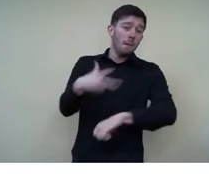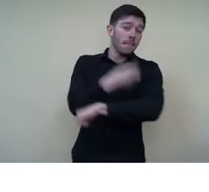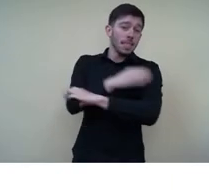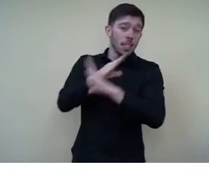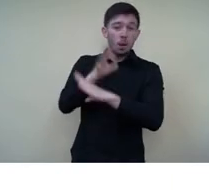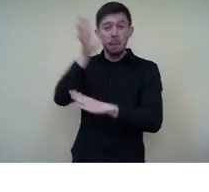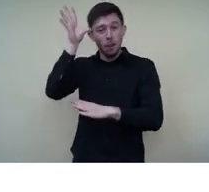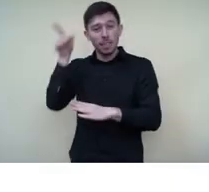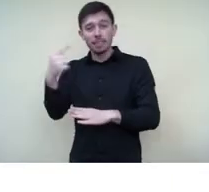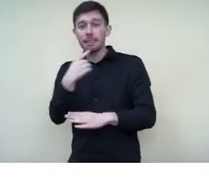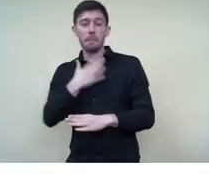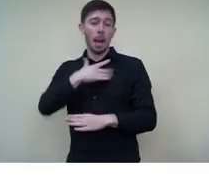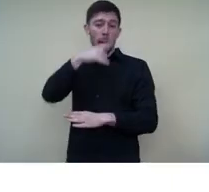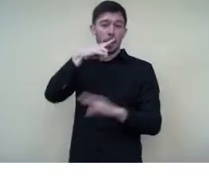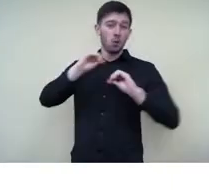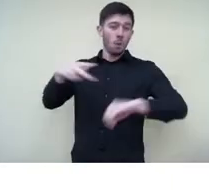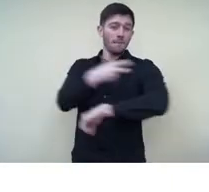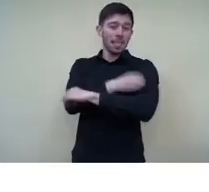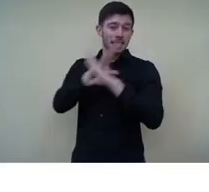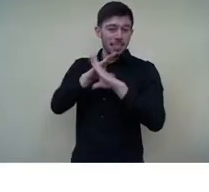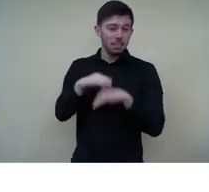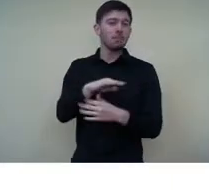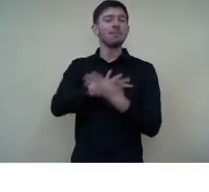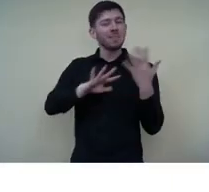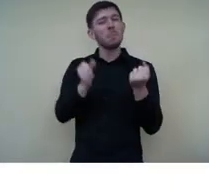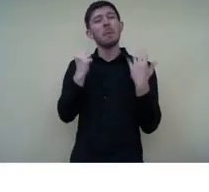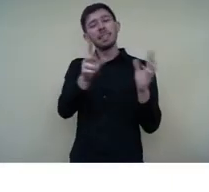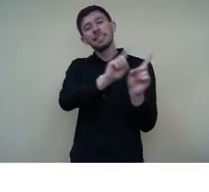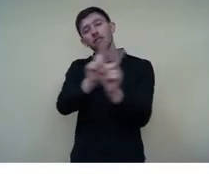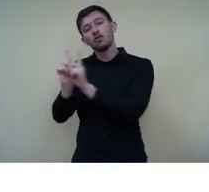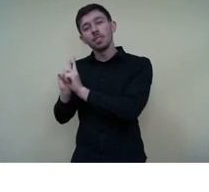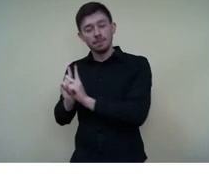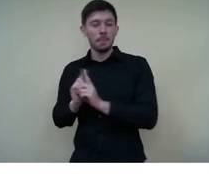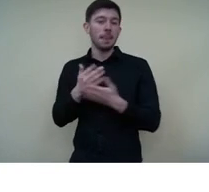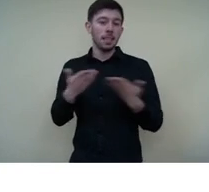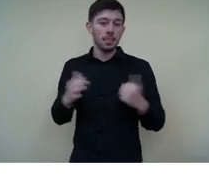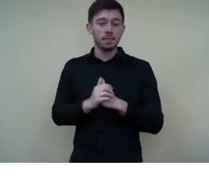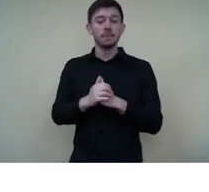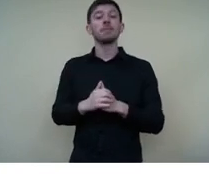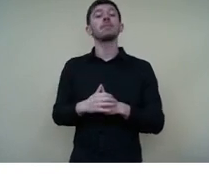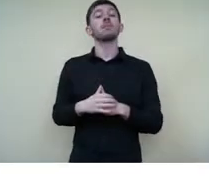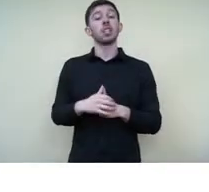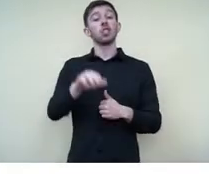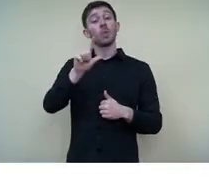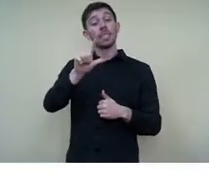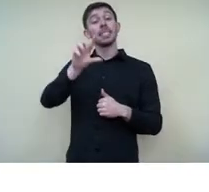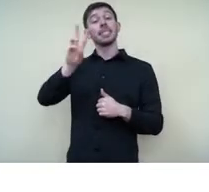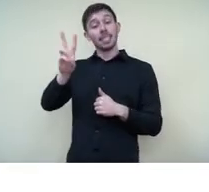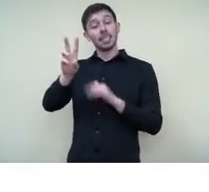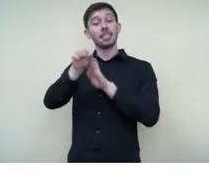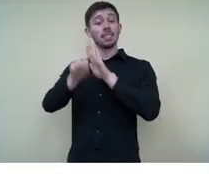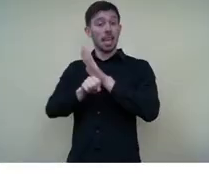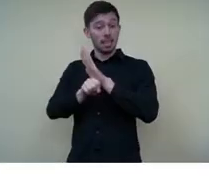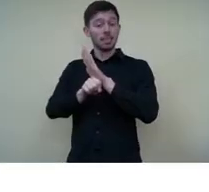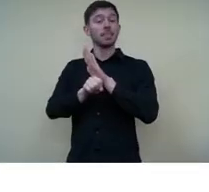them can stand to be a problem for people who cannot be vaccinated. Out of the 50 states, 26 were reported as having vaccination rates that fell